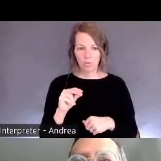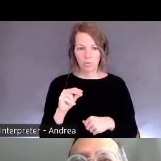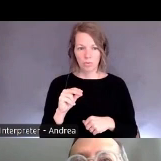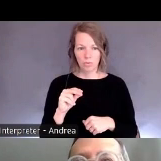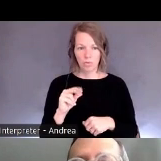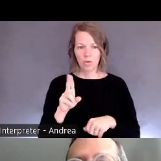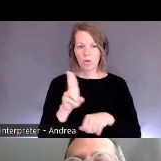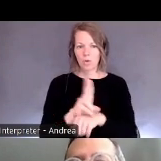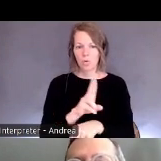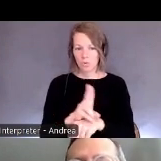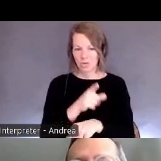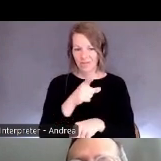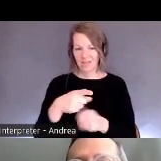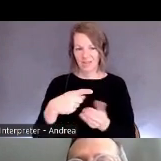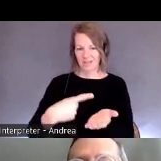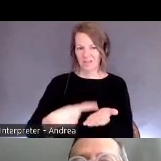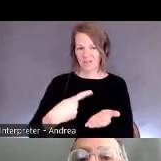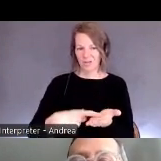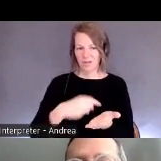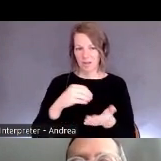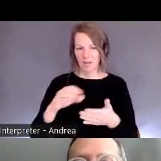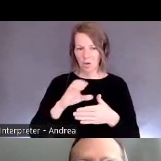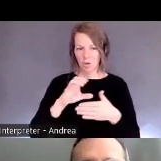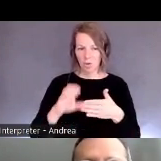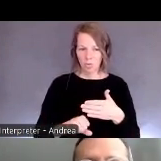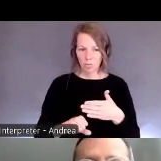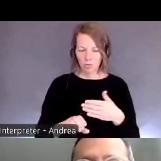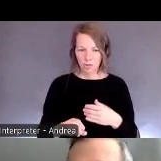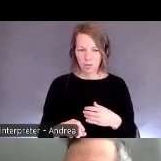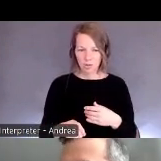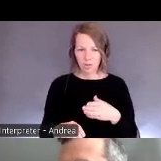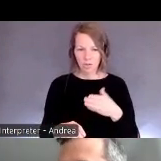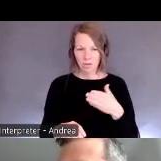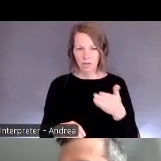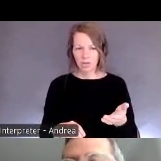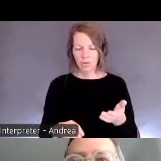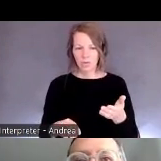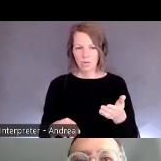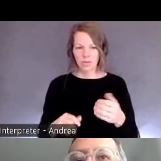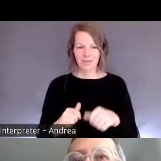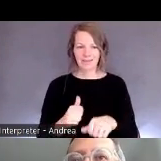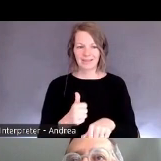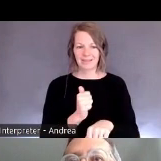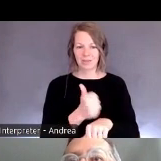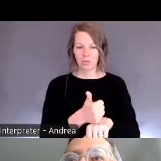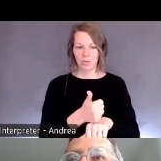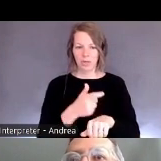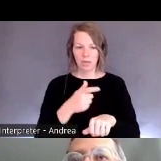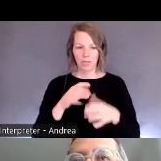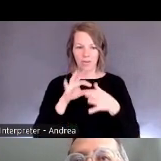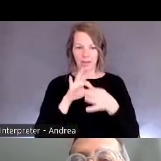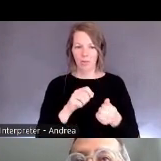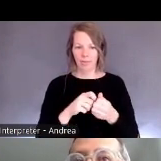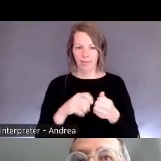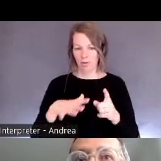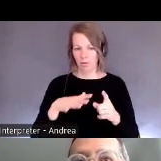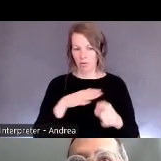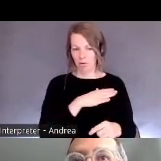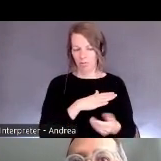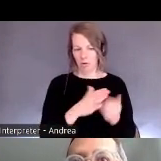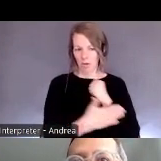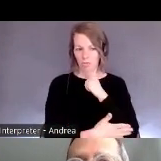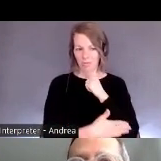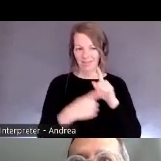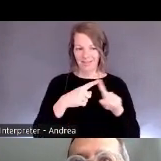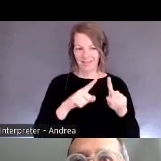the use of the discussion and the conclusion to situate the research in a global country. So this is a paper about